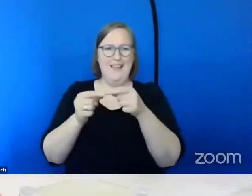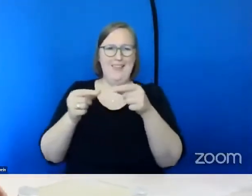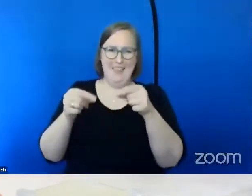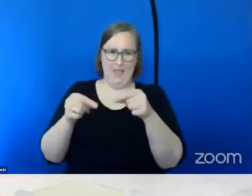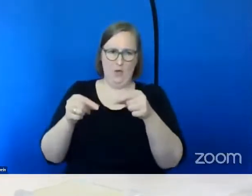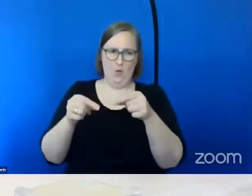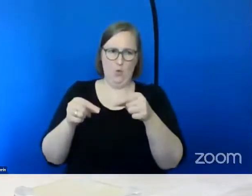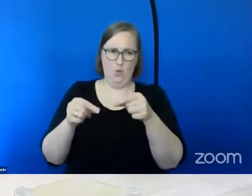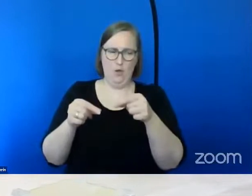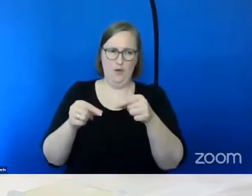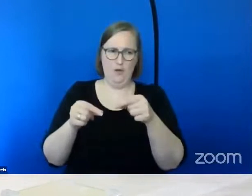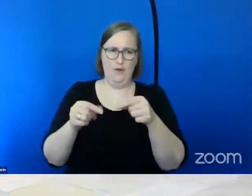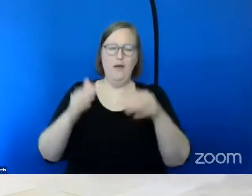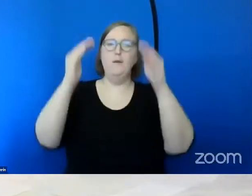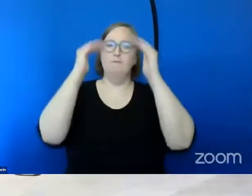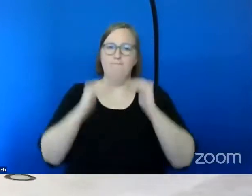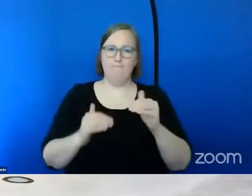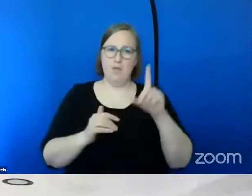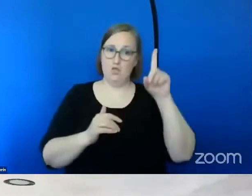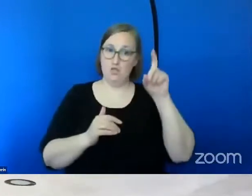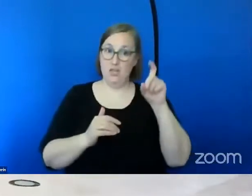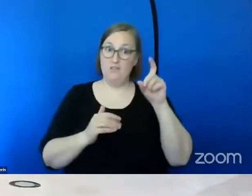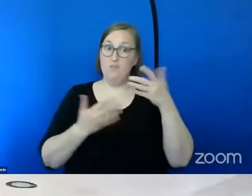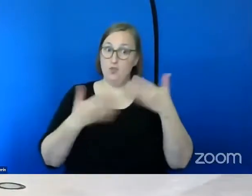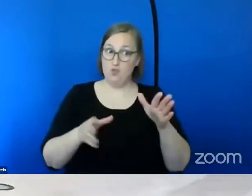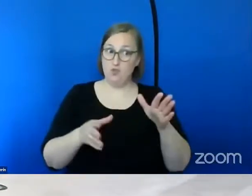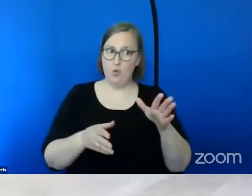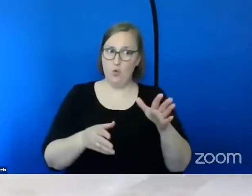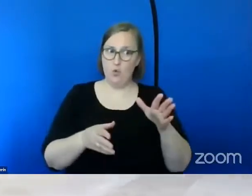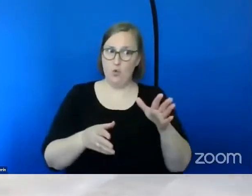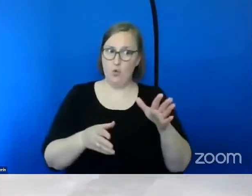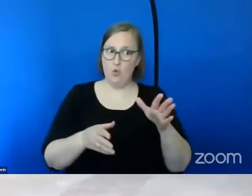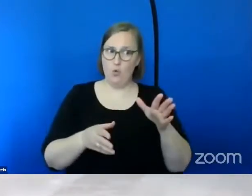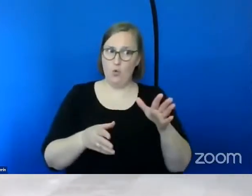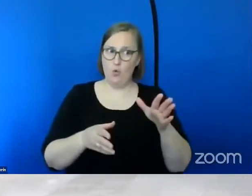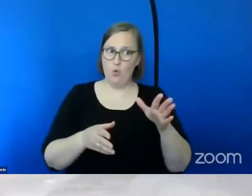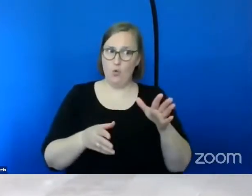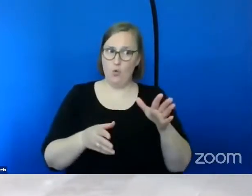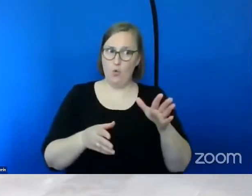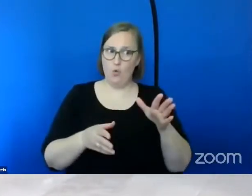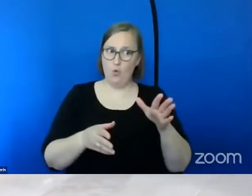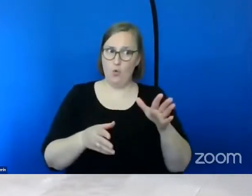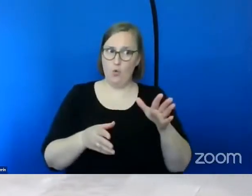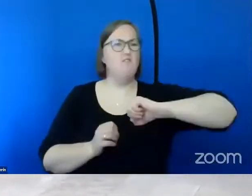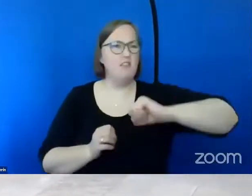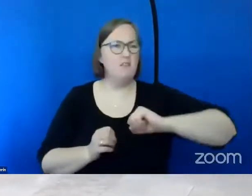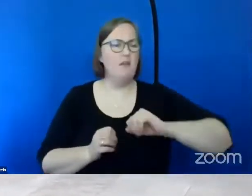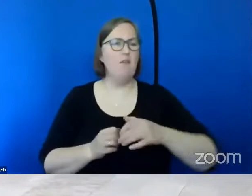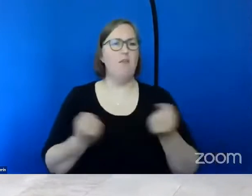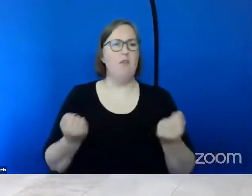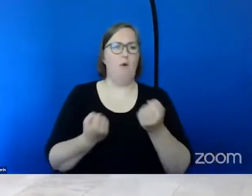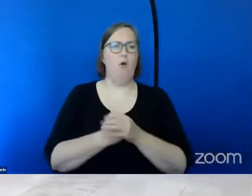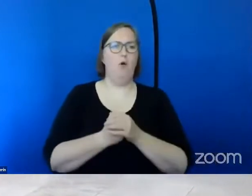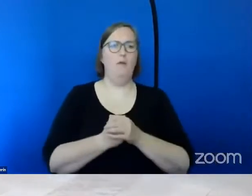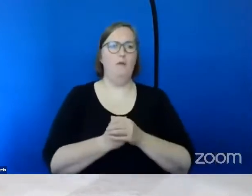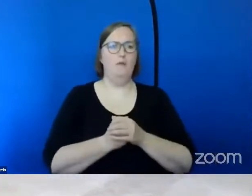getting very close indeed. Down to the Lego brick and marble. 2:45 is the target time.